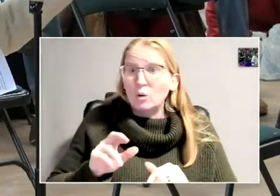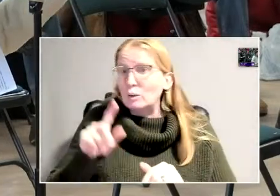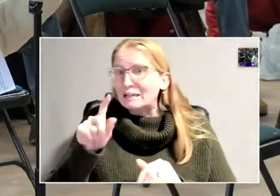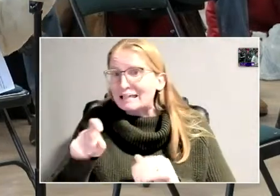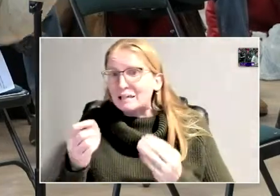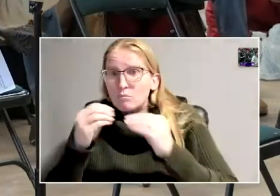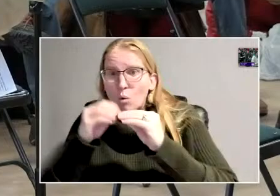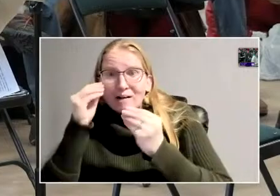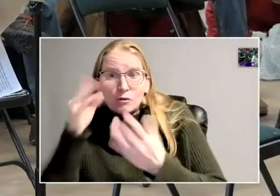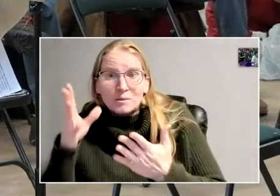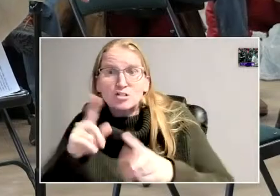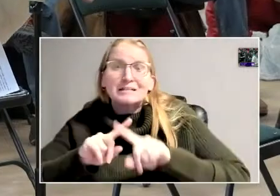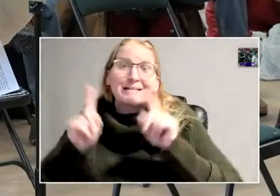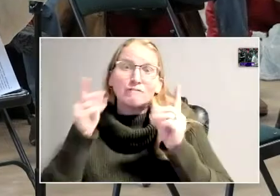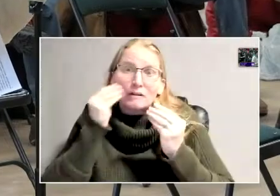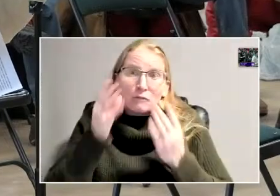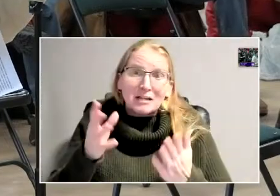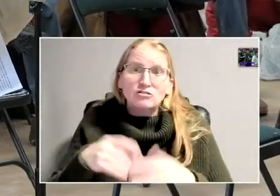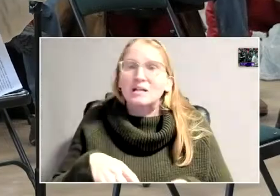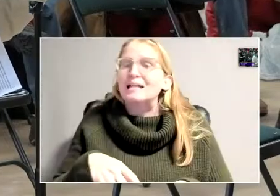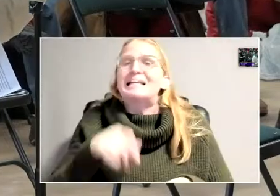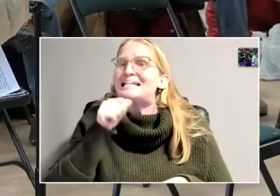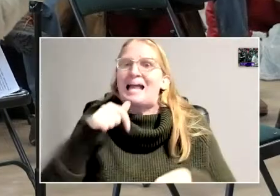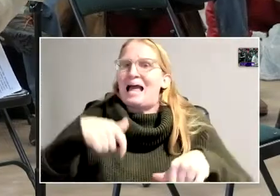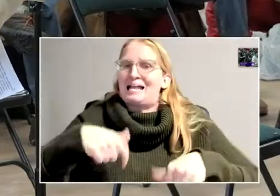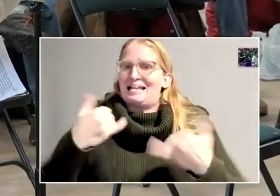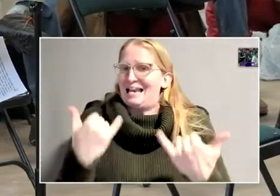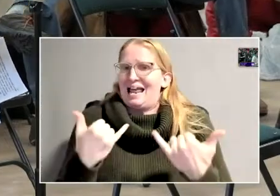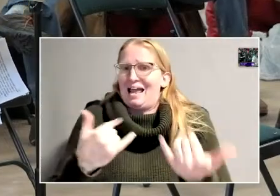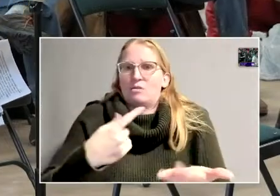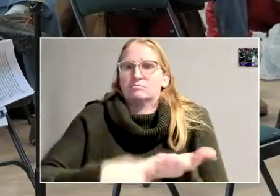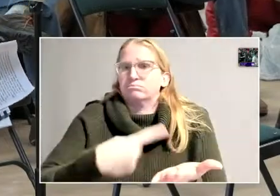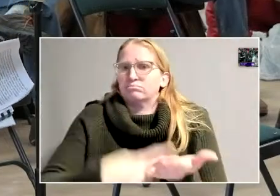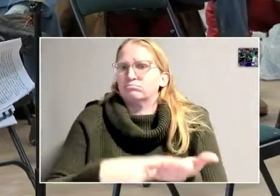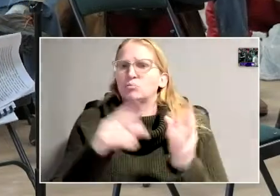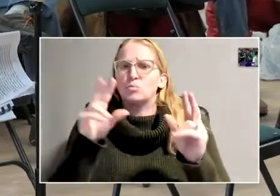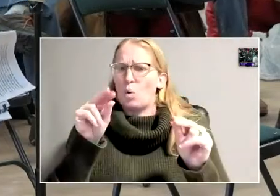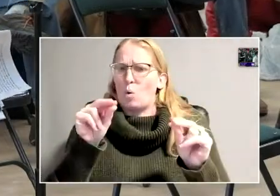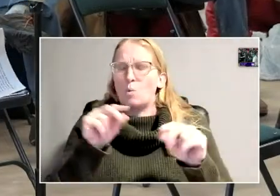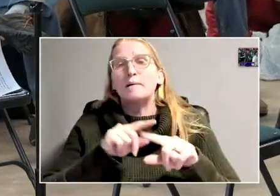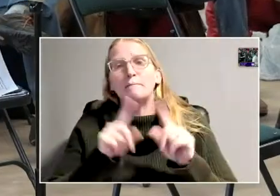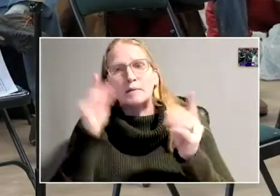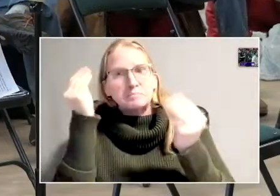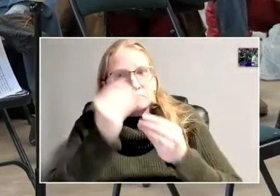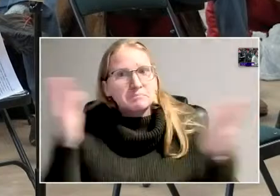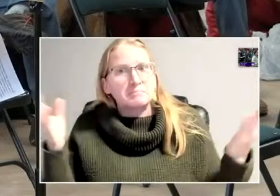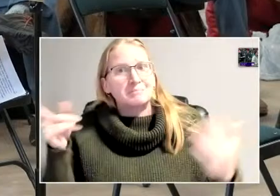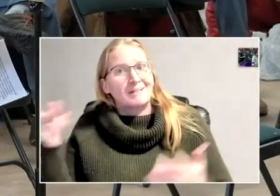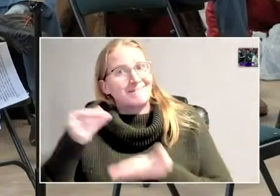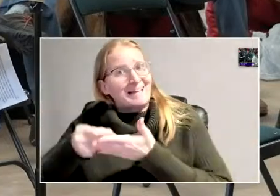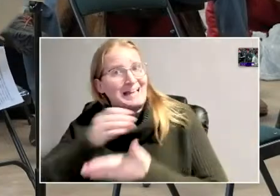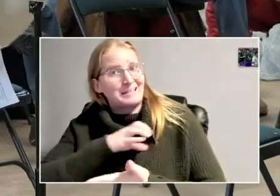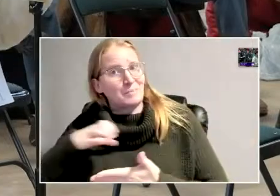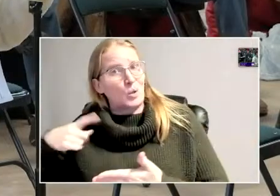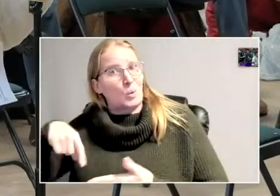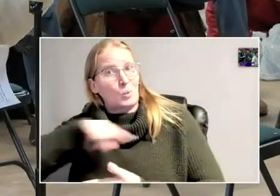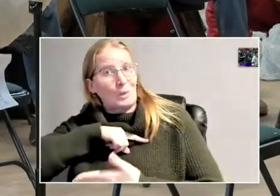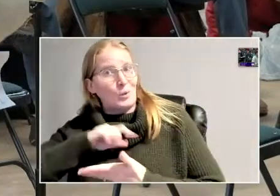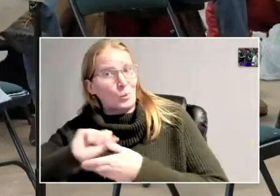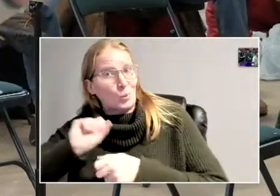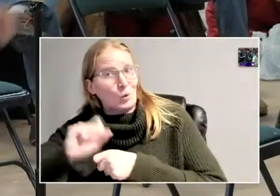ways so I don't think this is the time for the discussion but I just want to make just put that out so that we are open for